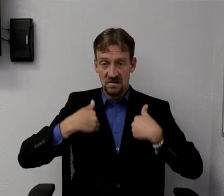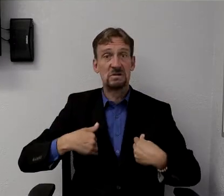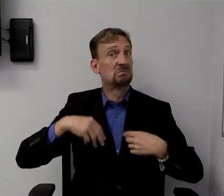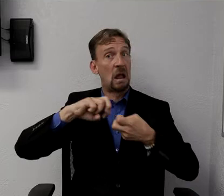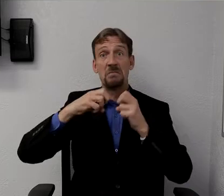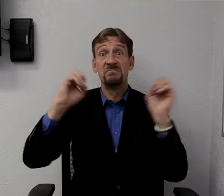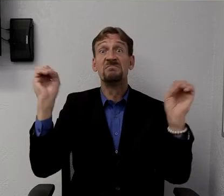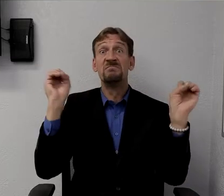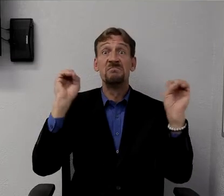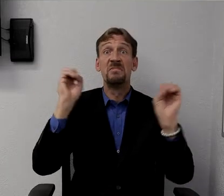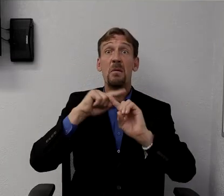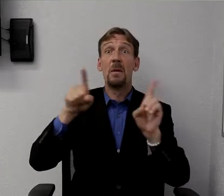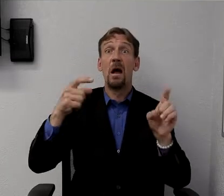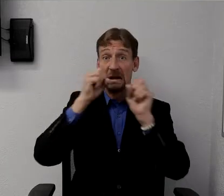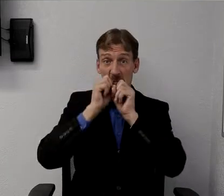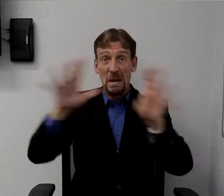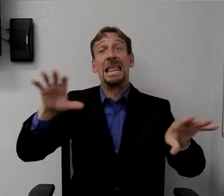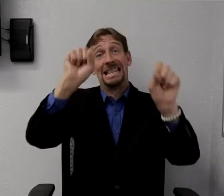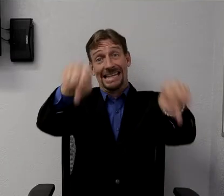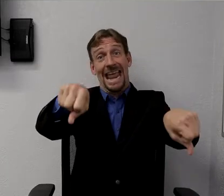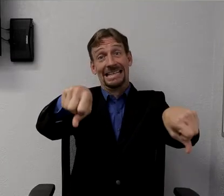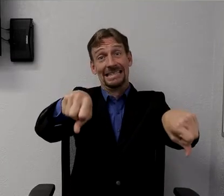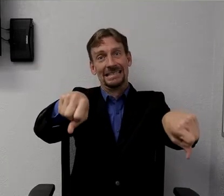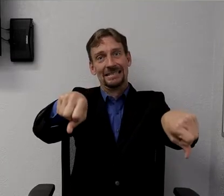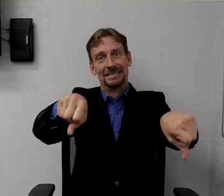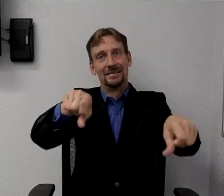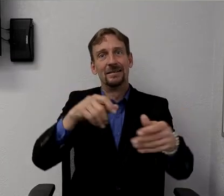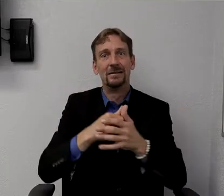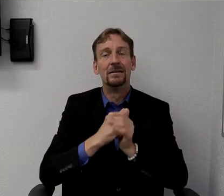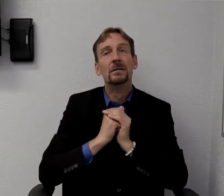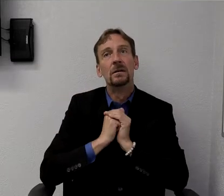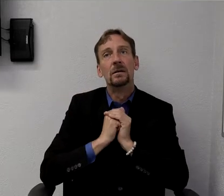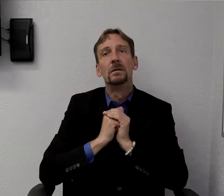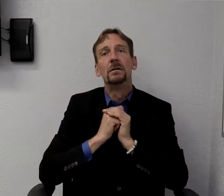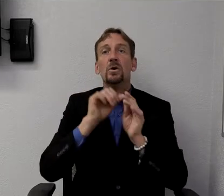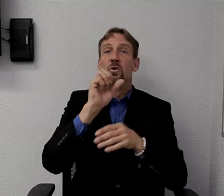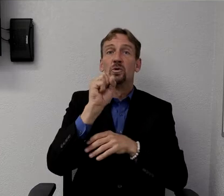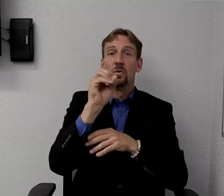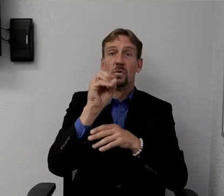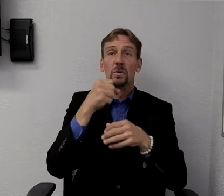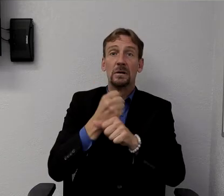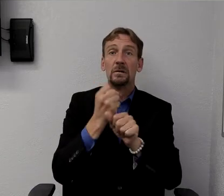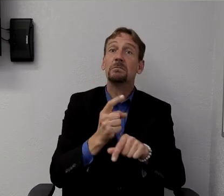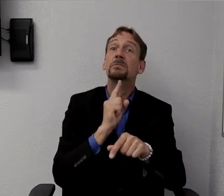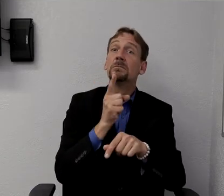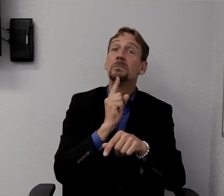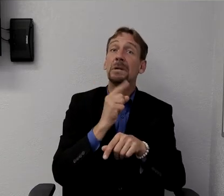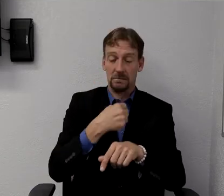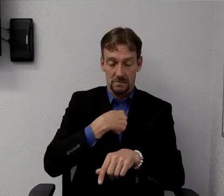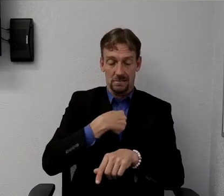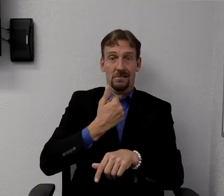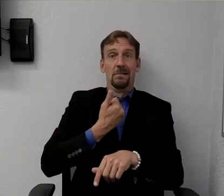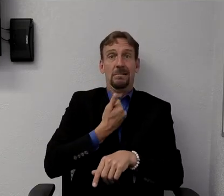contagious. And so it really, to address that, to make certain that I could be